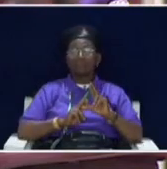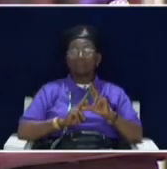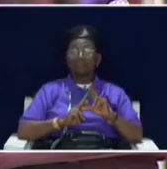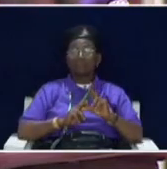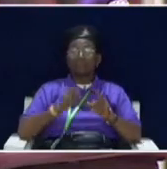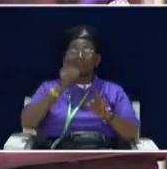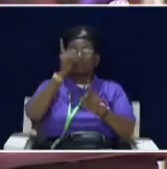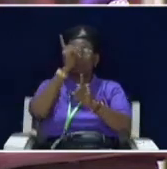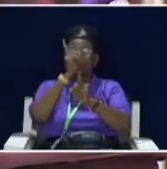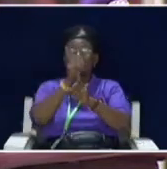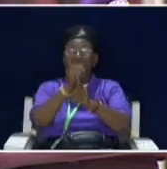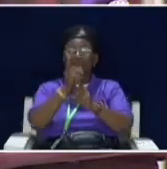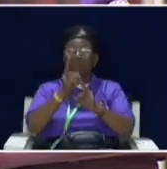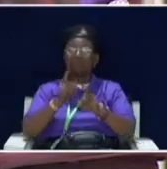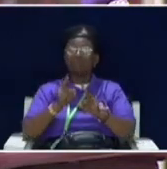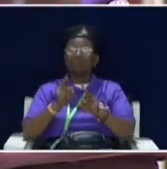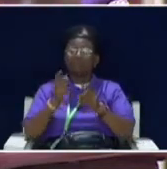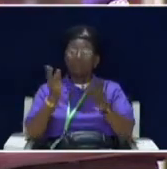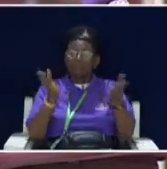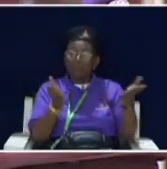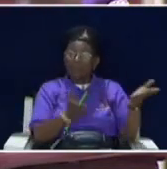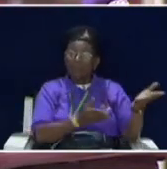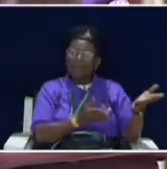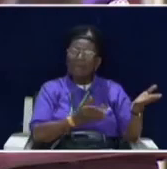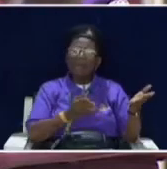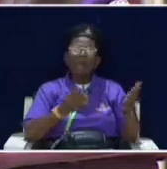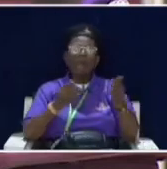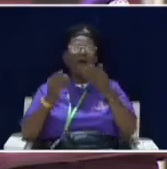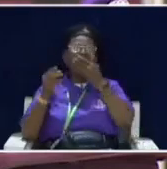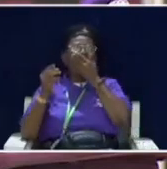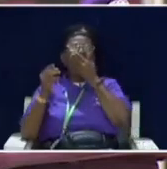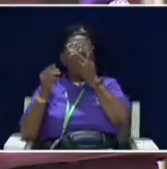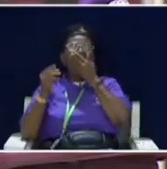Just carried